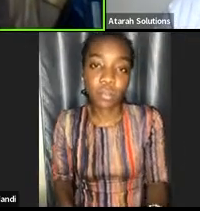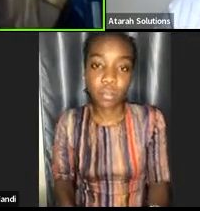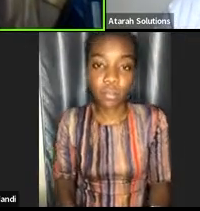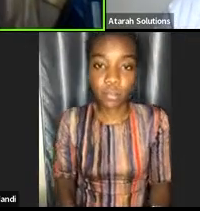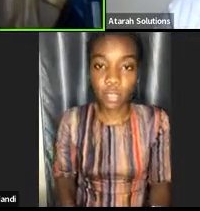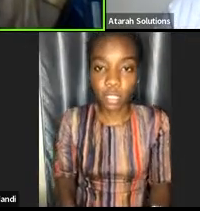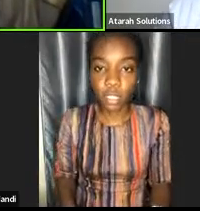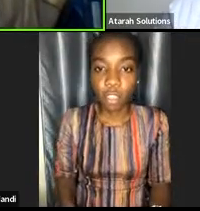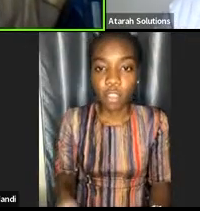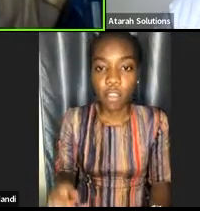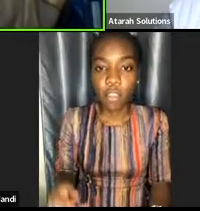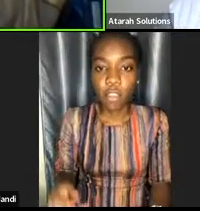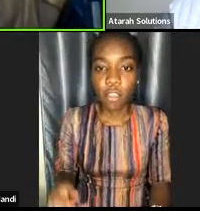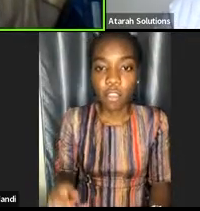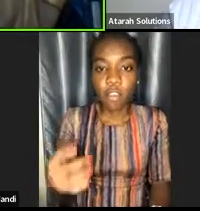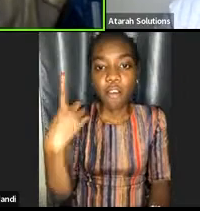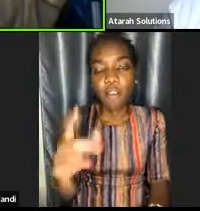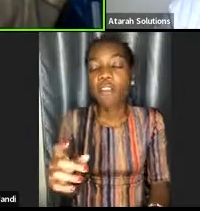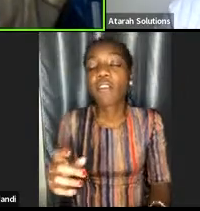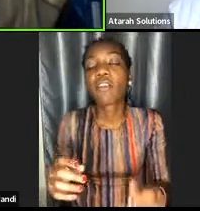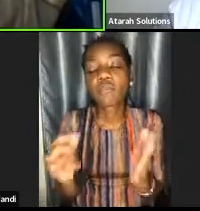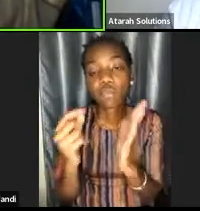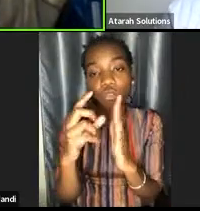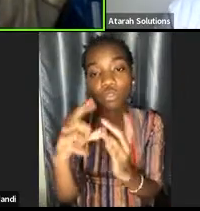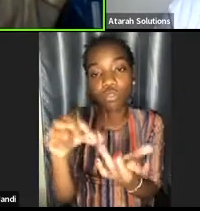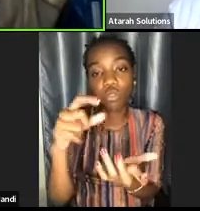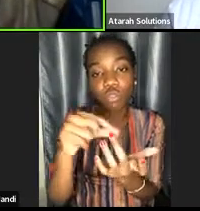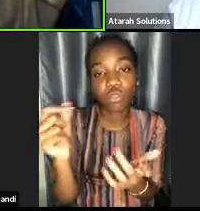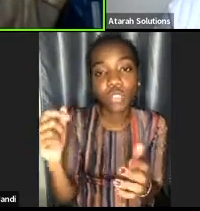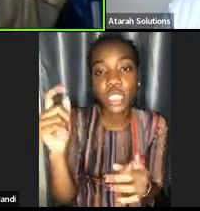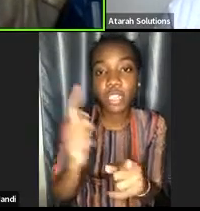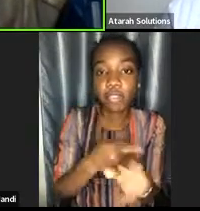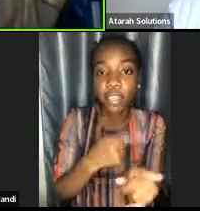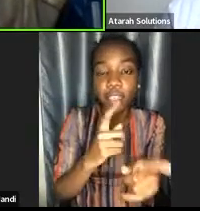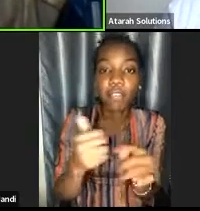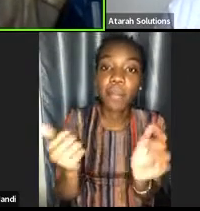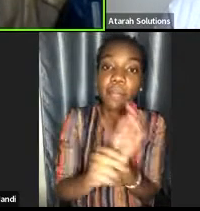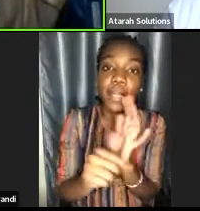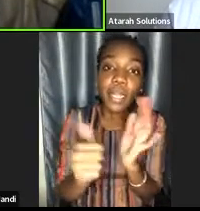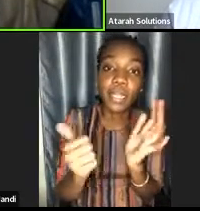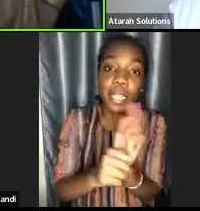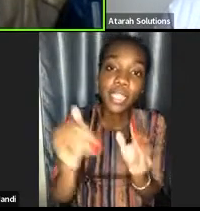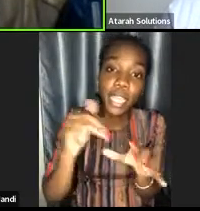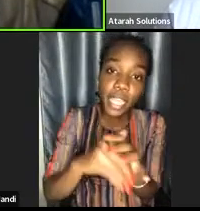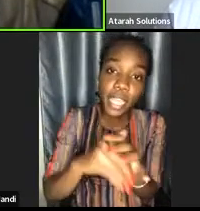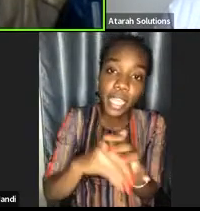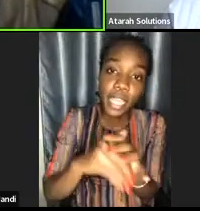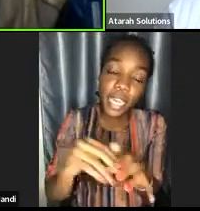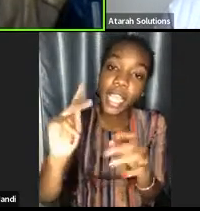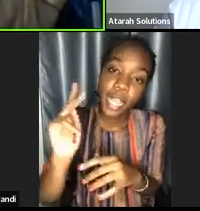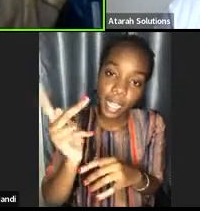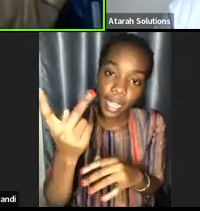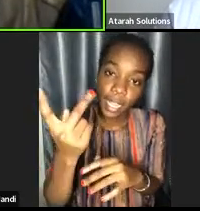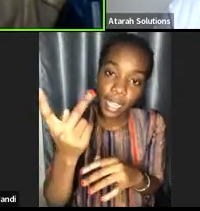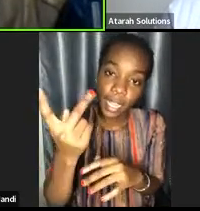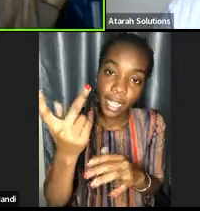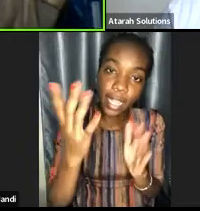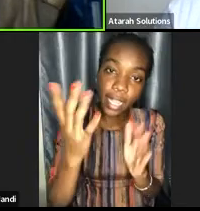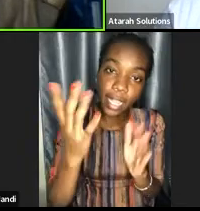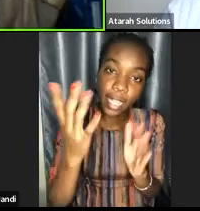shortlisted, or rather to be appointed in various matters across the Republic. And that's why most people are going